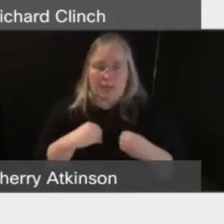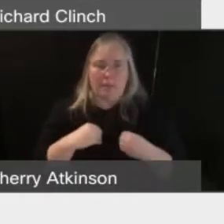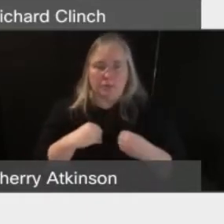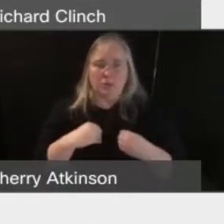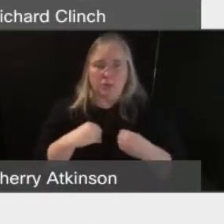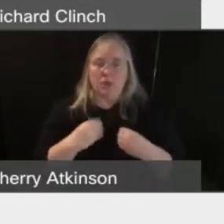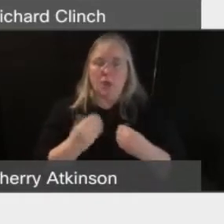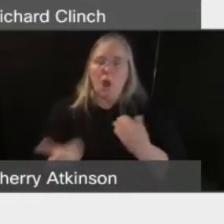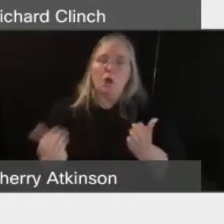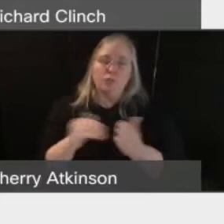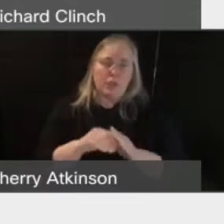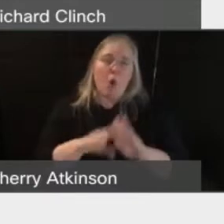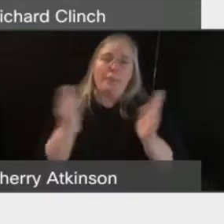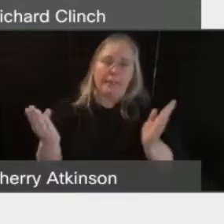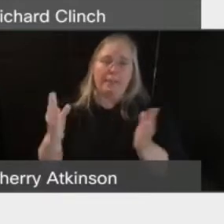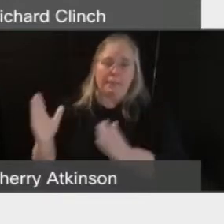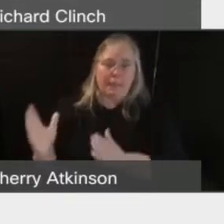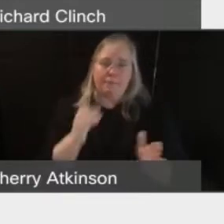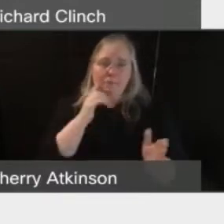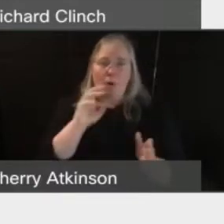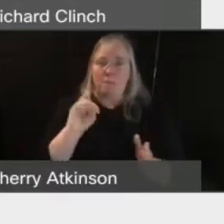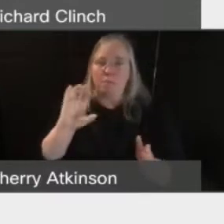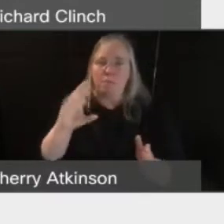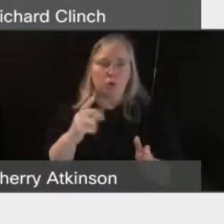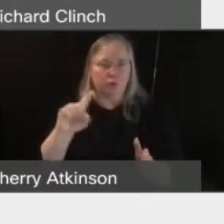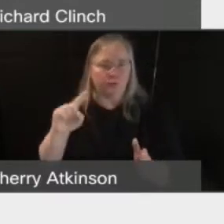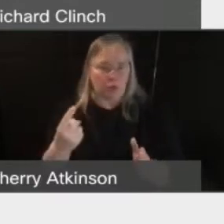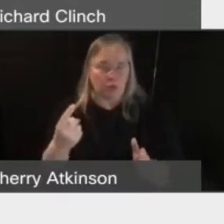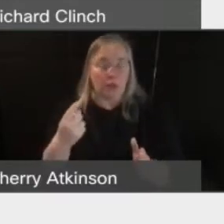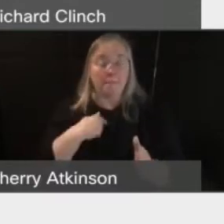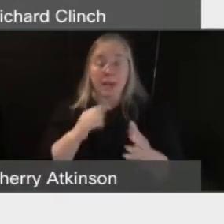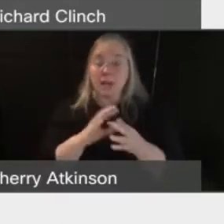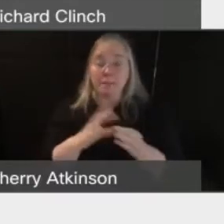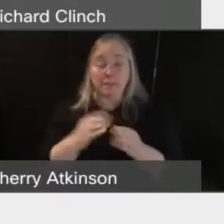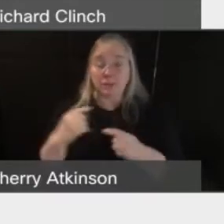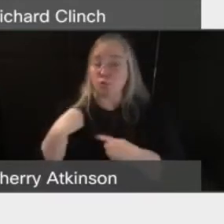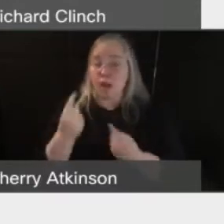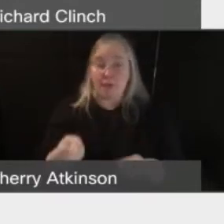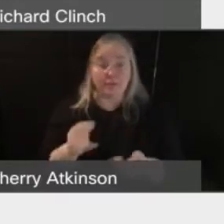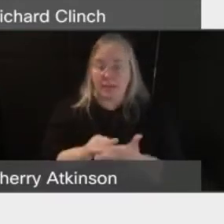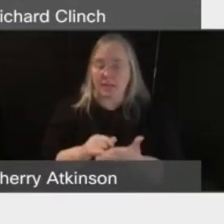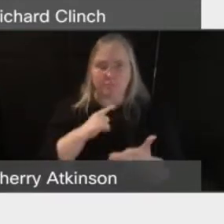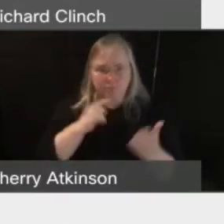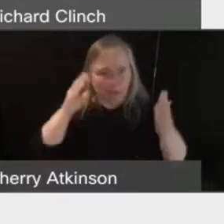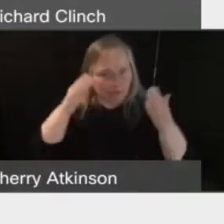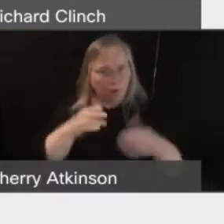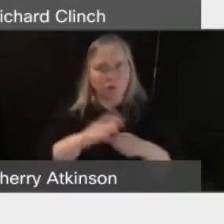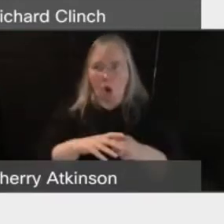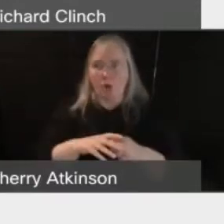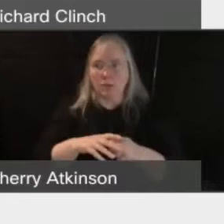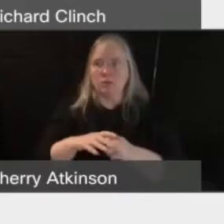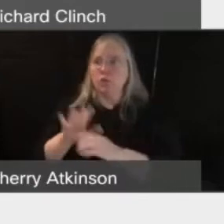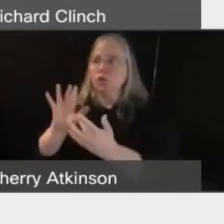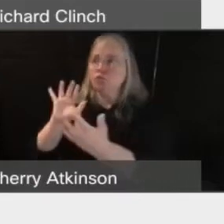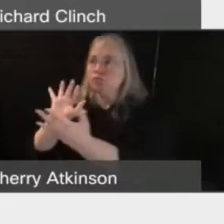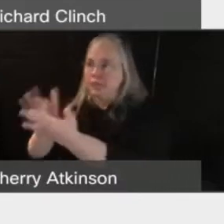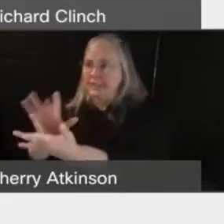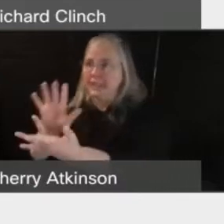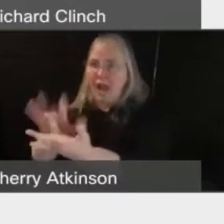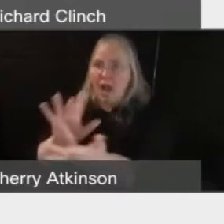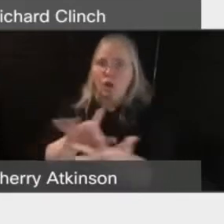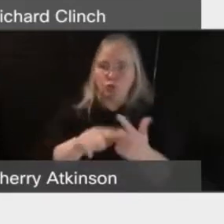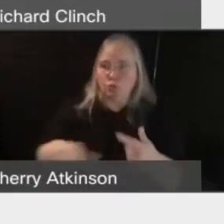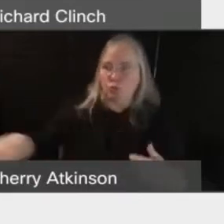1. My comments throughout that have been focused on definitely reaching out to those families to give them the